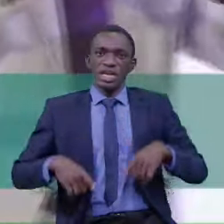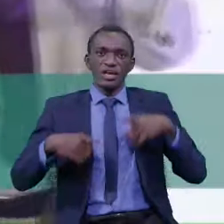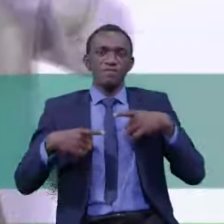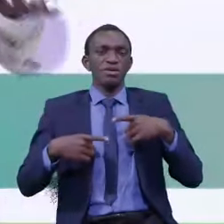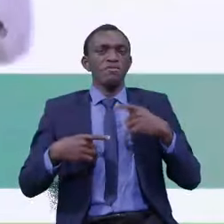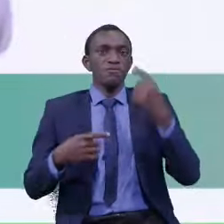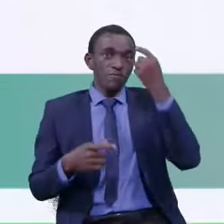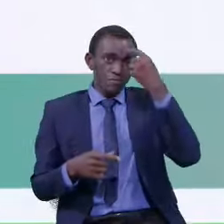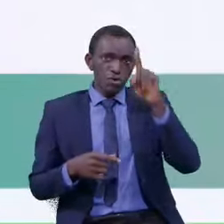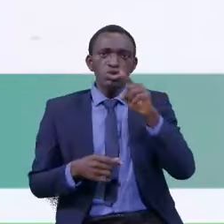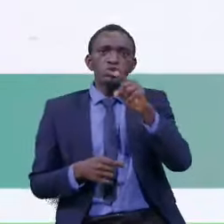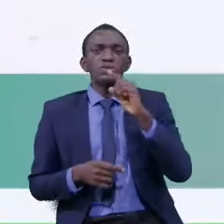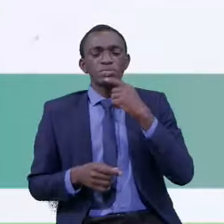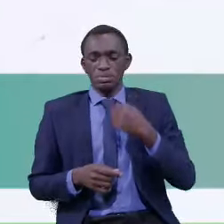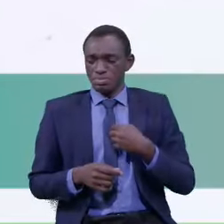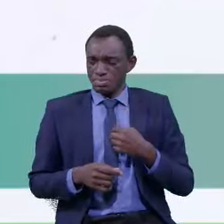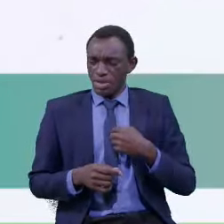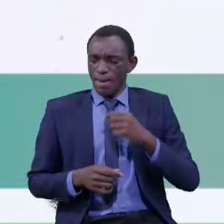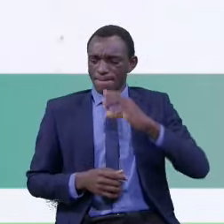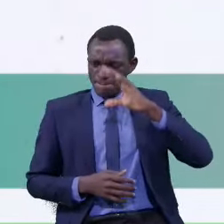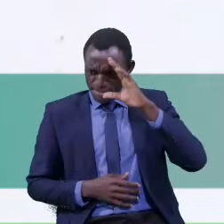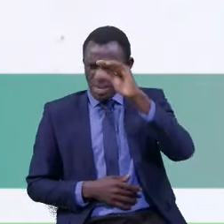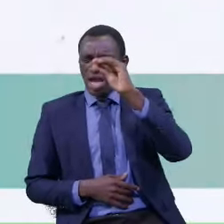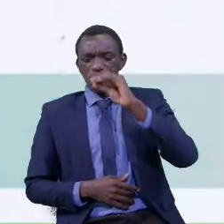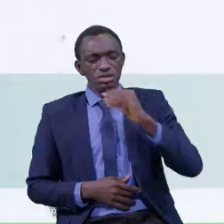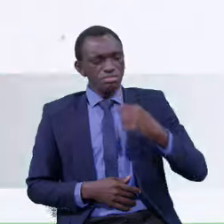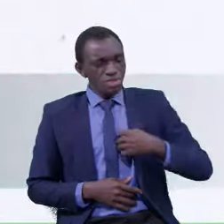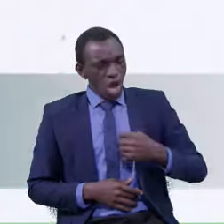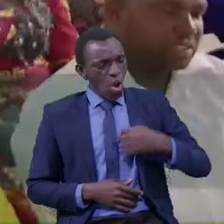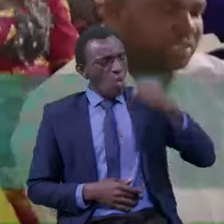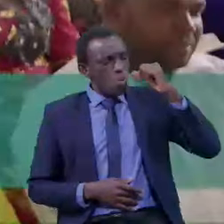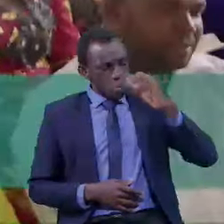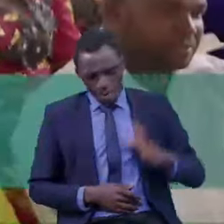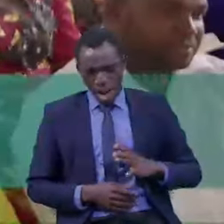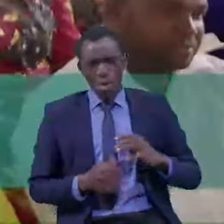I am a woman with a goal. Amen?